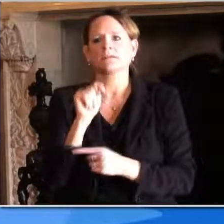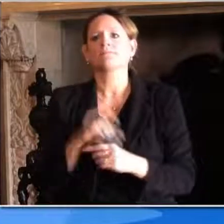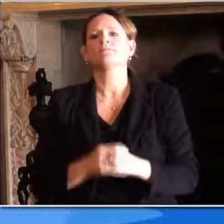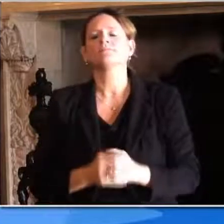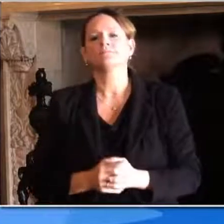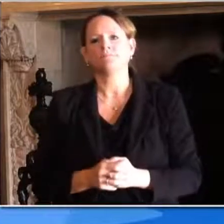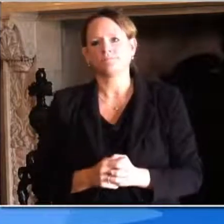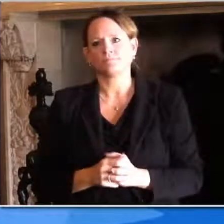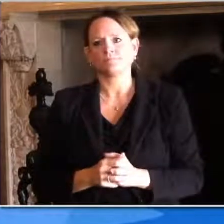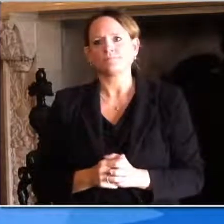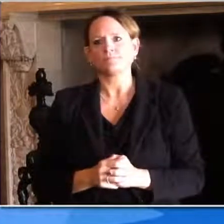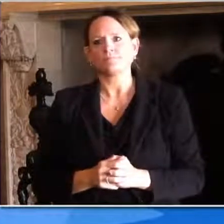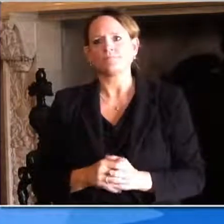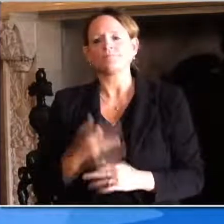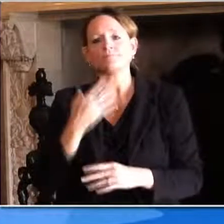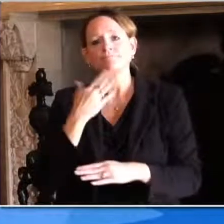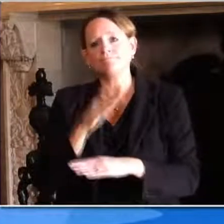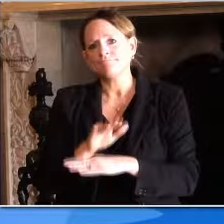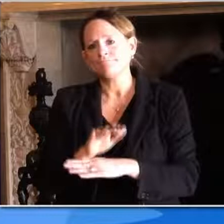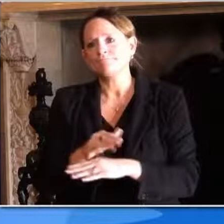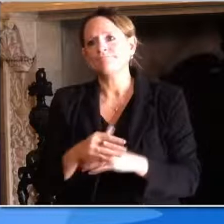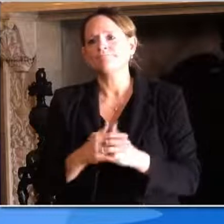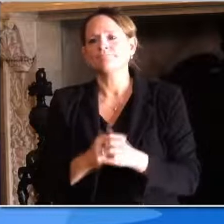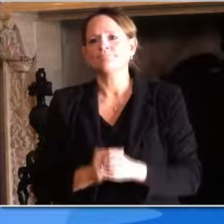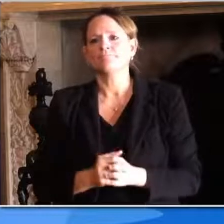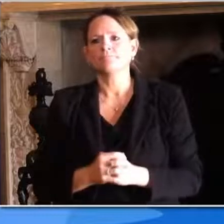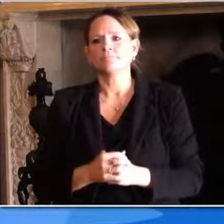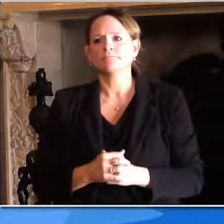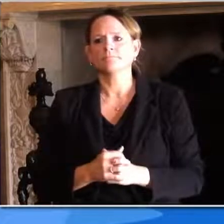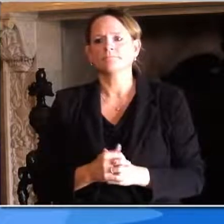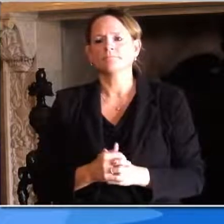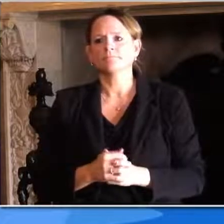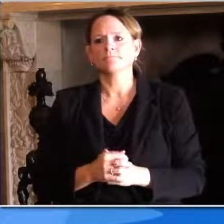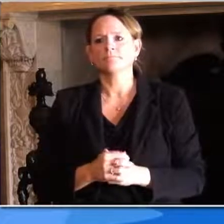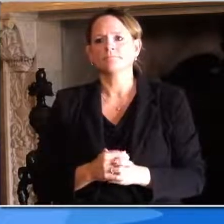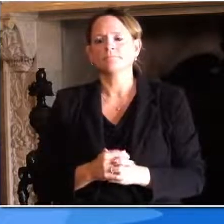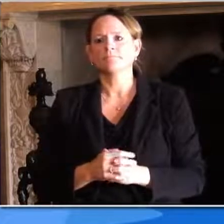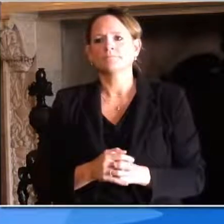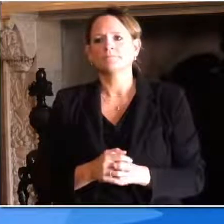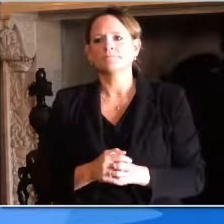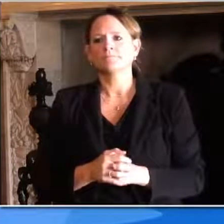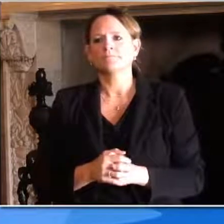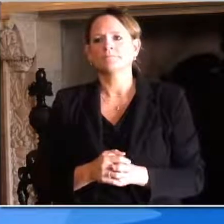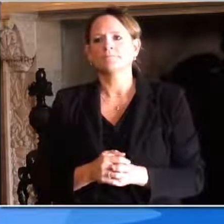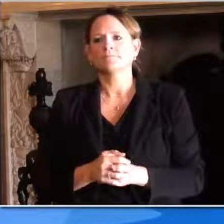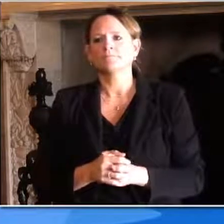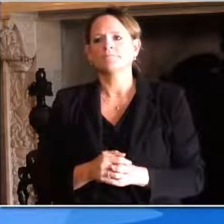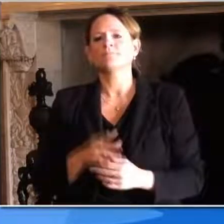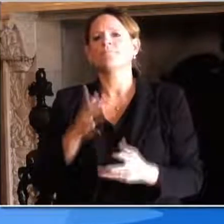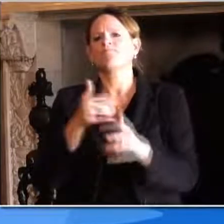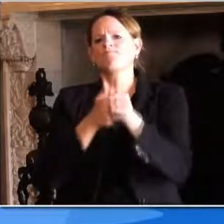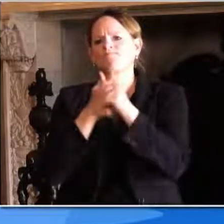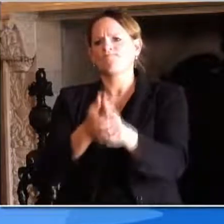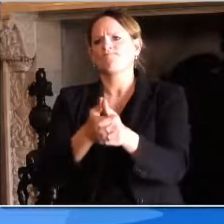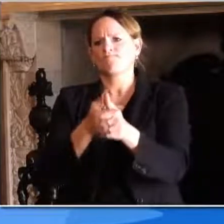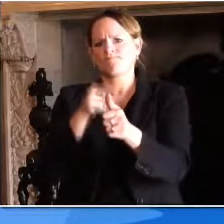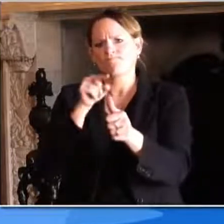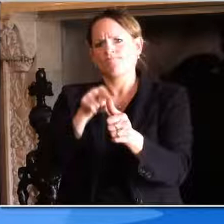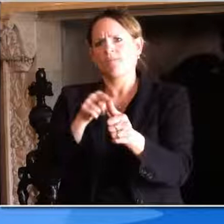Good afternoon. I was also interested in enforcement, but I'm also curious